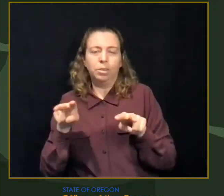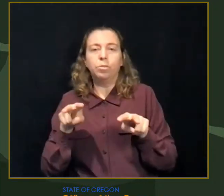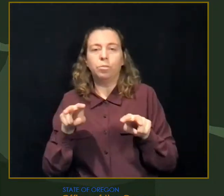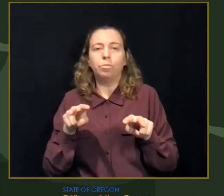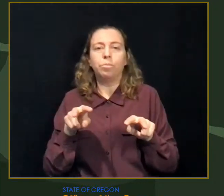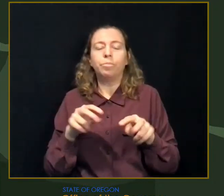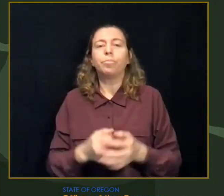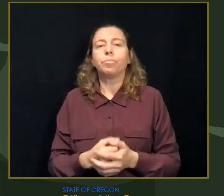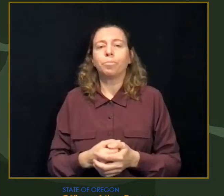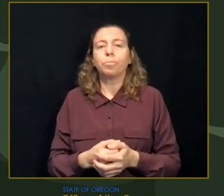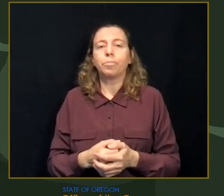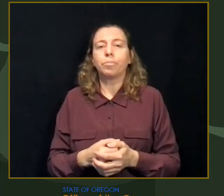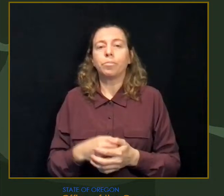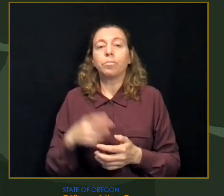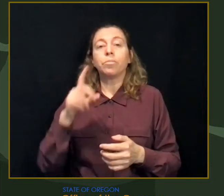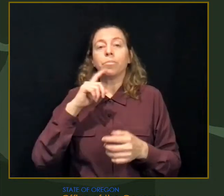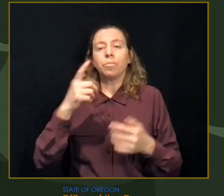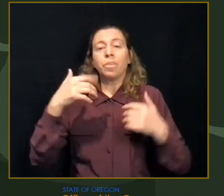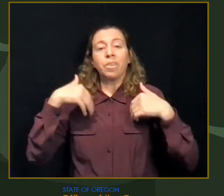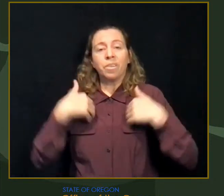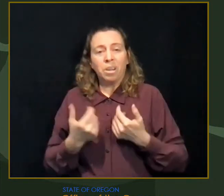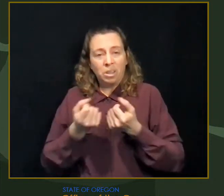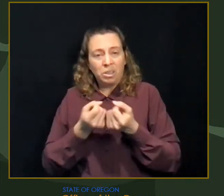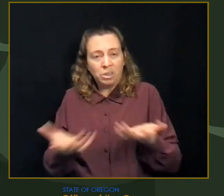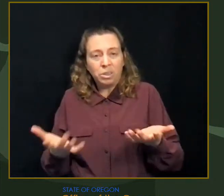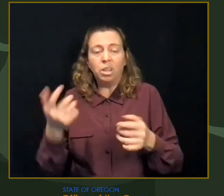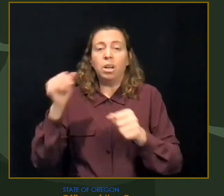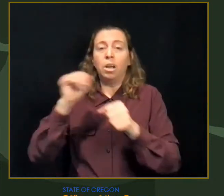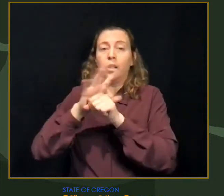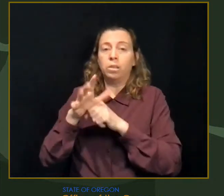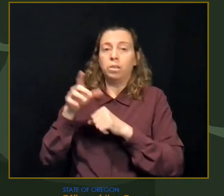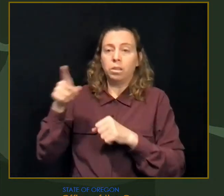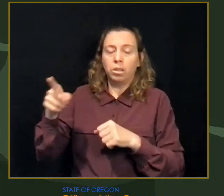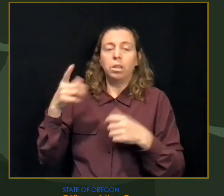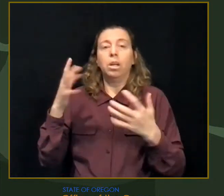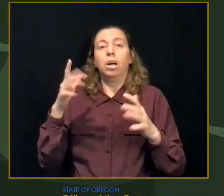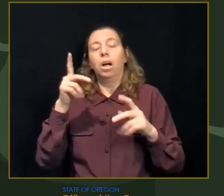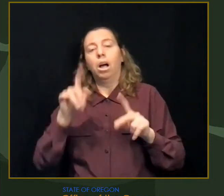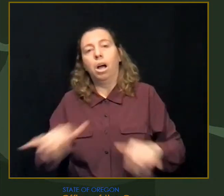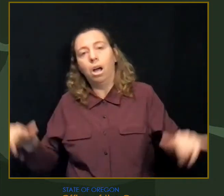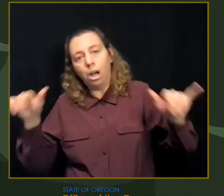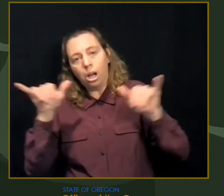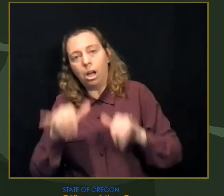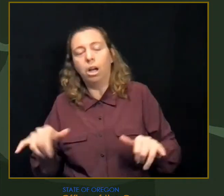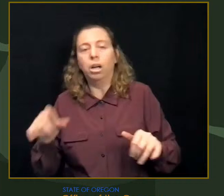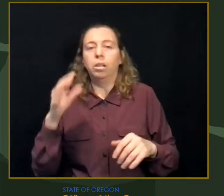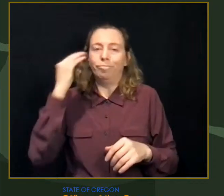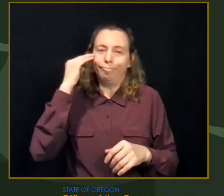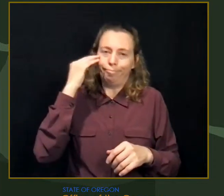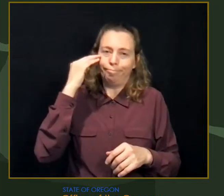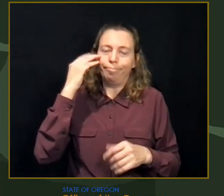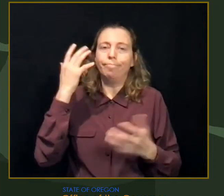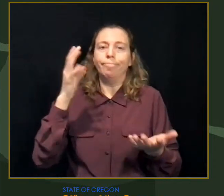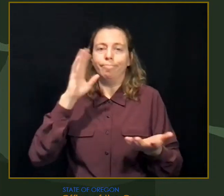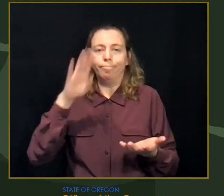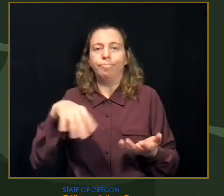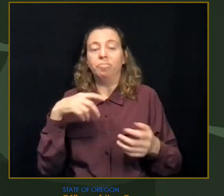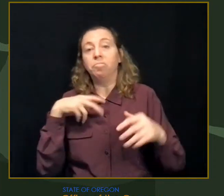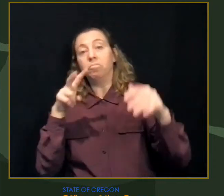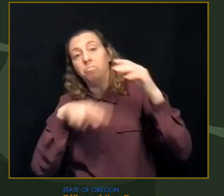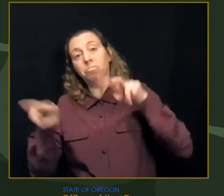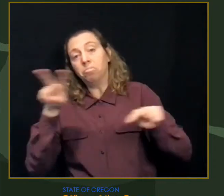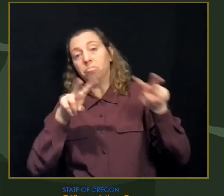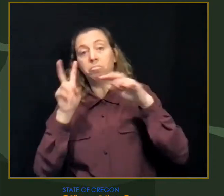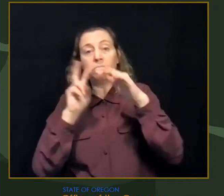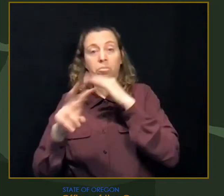over time, and that's been pretty predictable. In fact, it predicted this spring surge pretty easily. And when